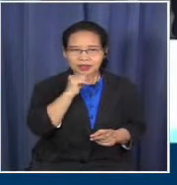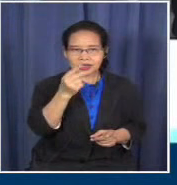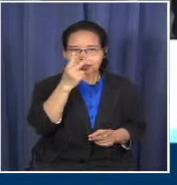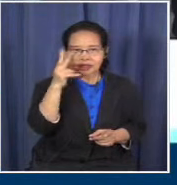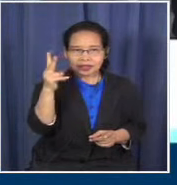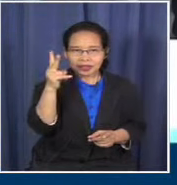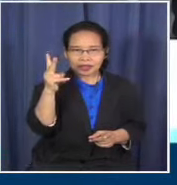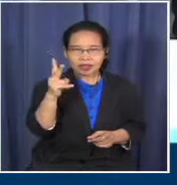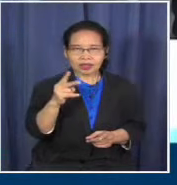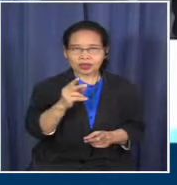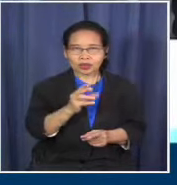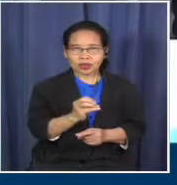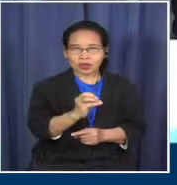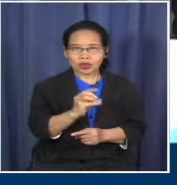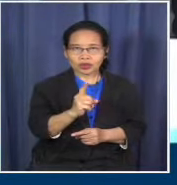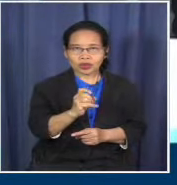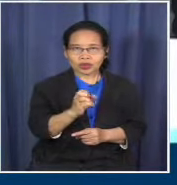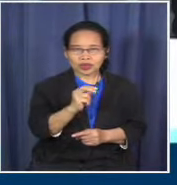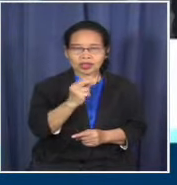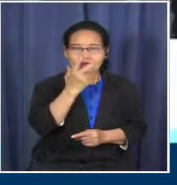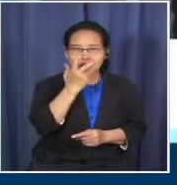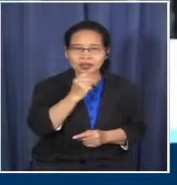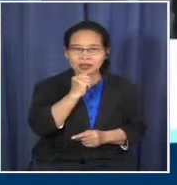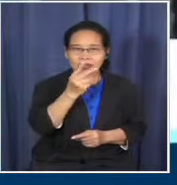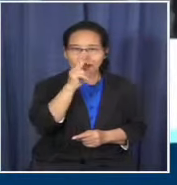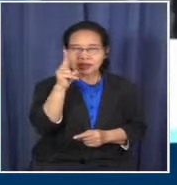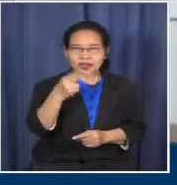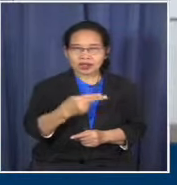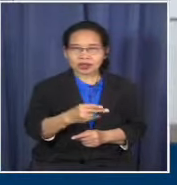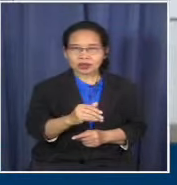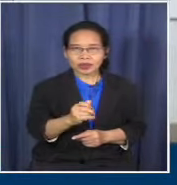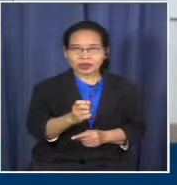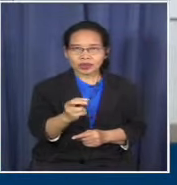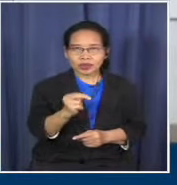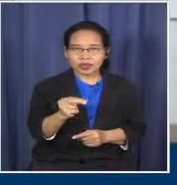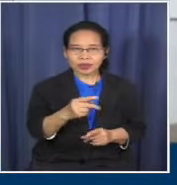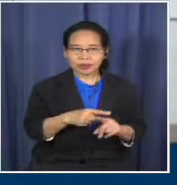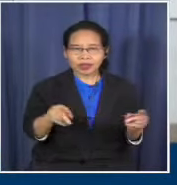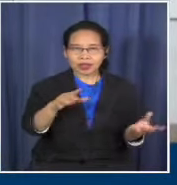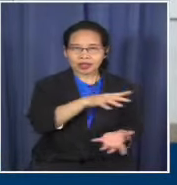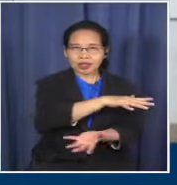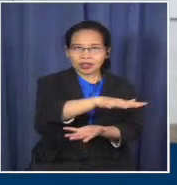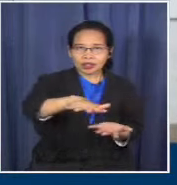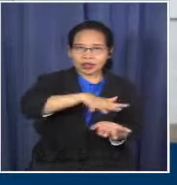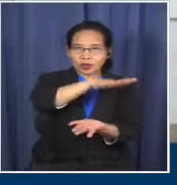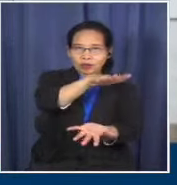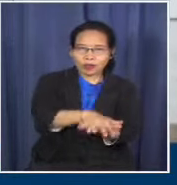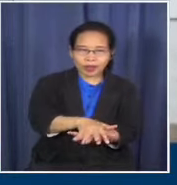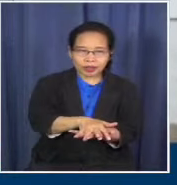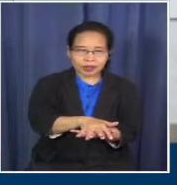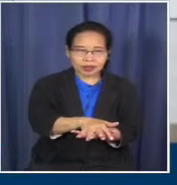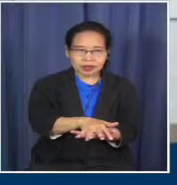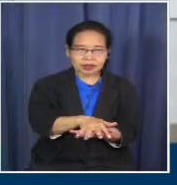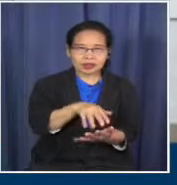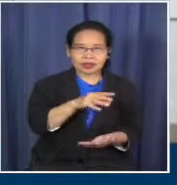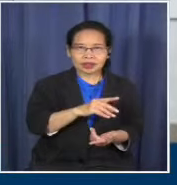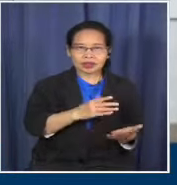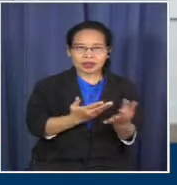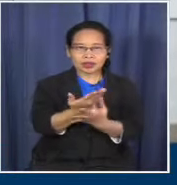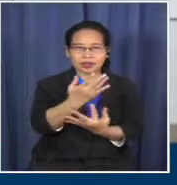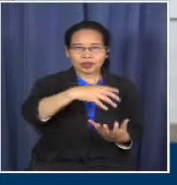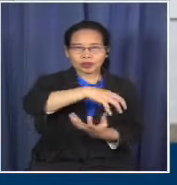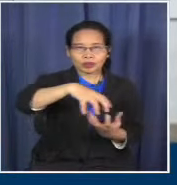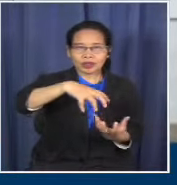Why? You cannot see oxygen. You also cannot see hydrogen. But when you put the